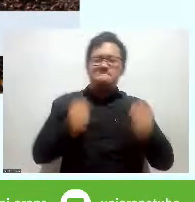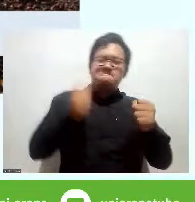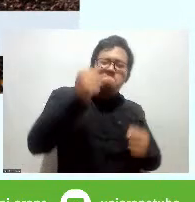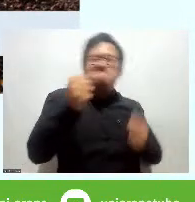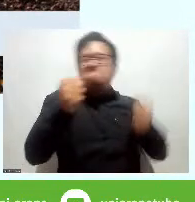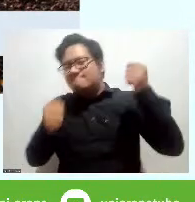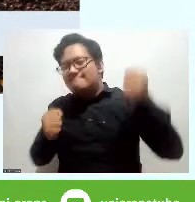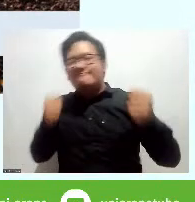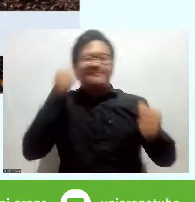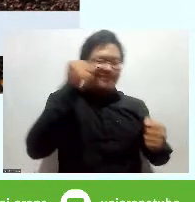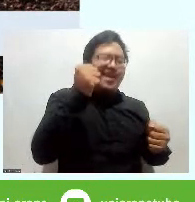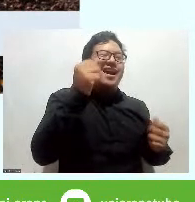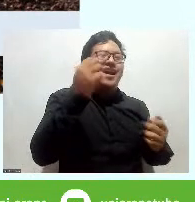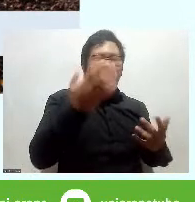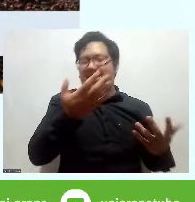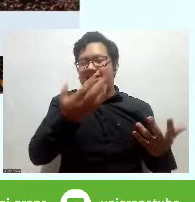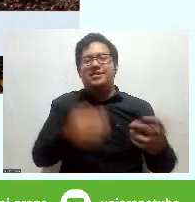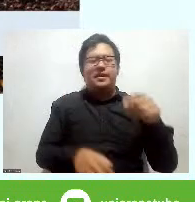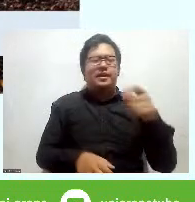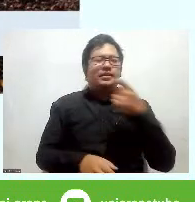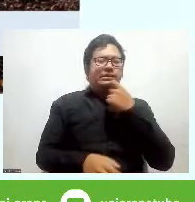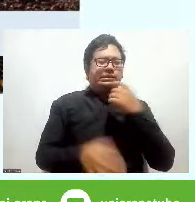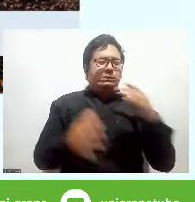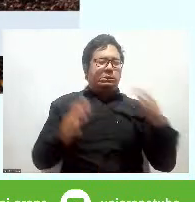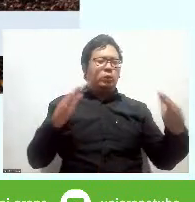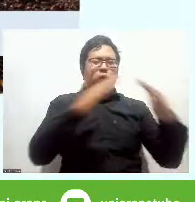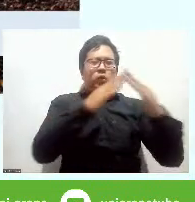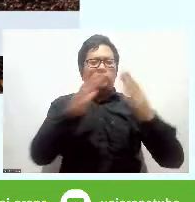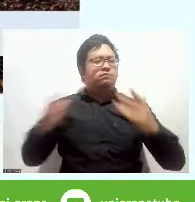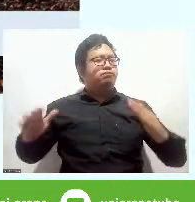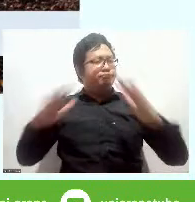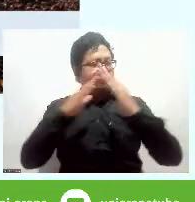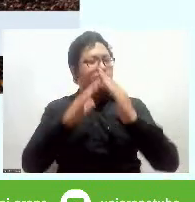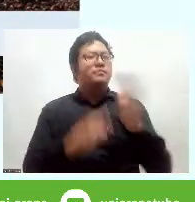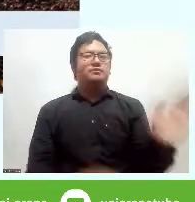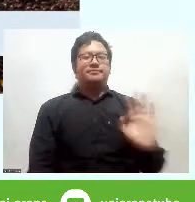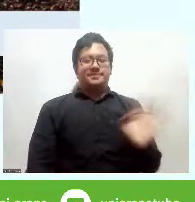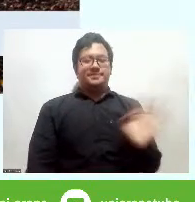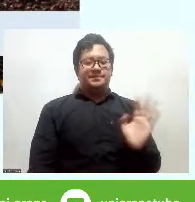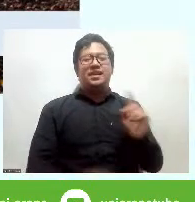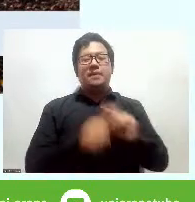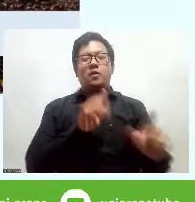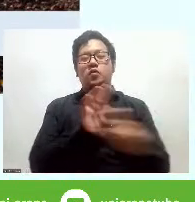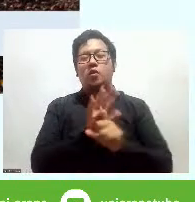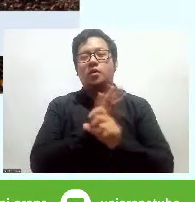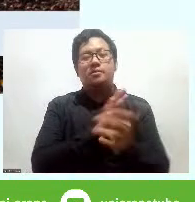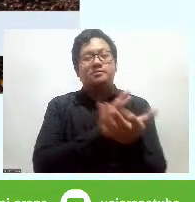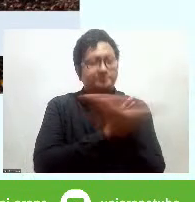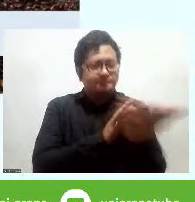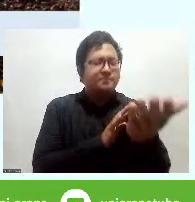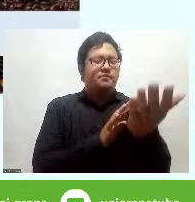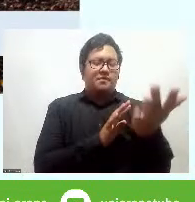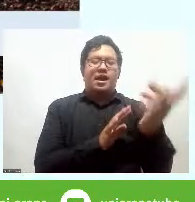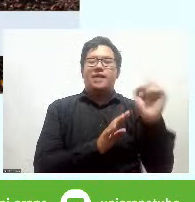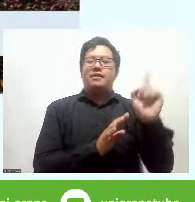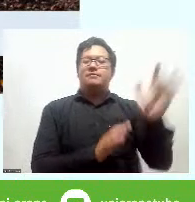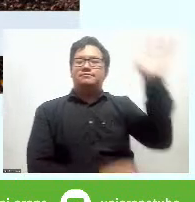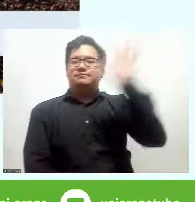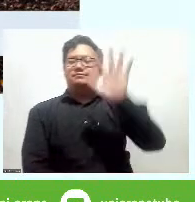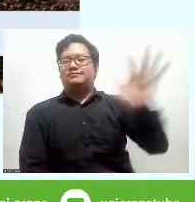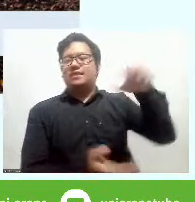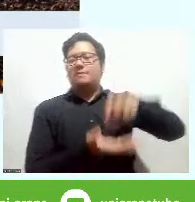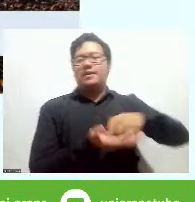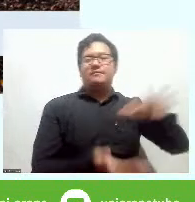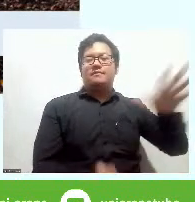when you are tag your trust with you are and make sure that you don't bring peace to